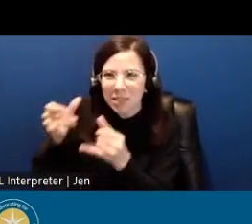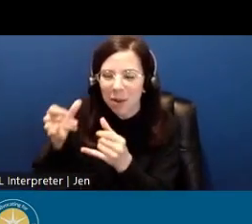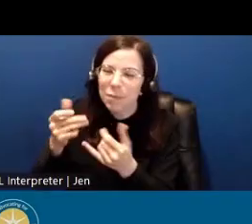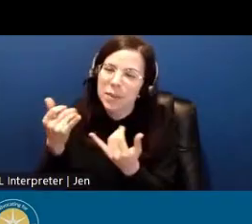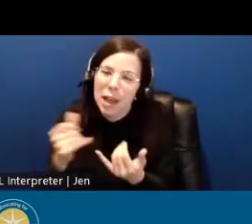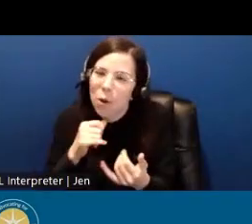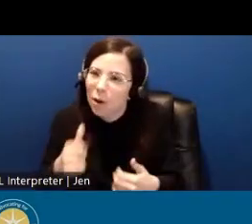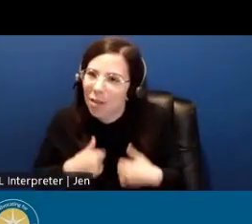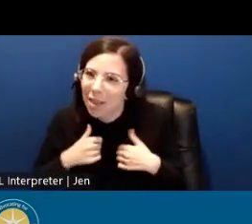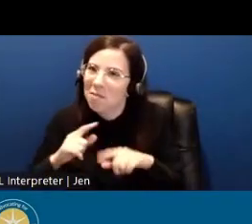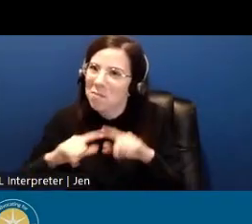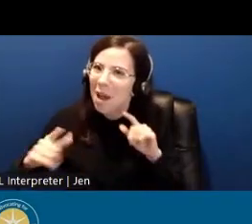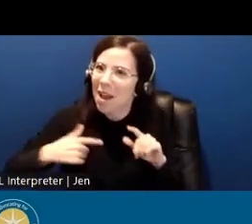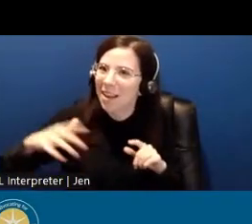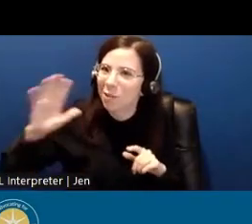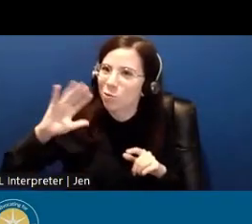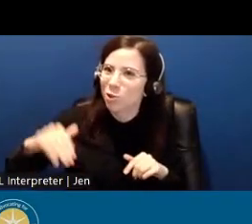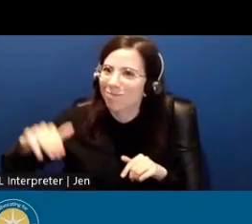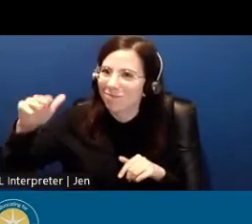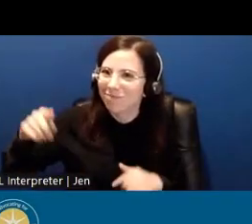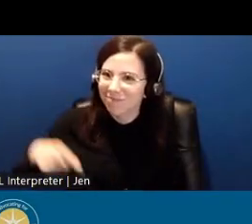but.